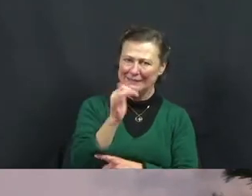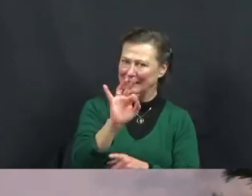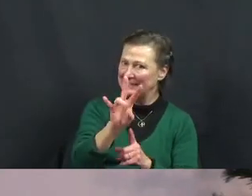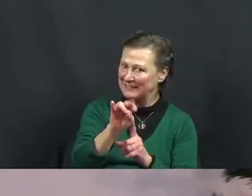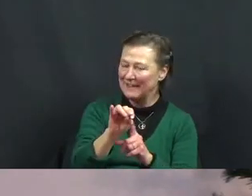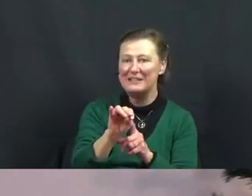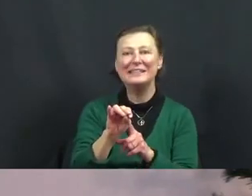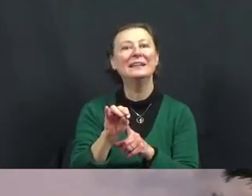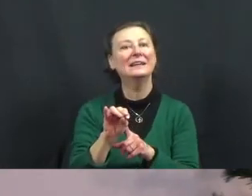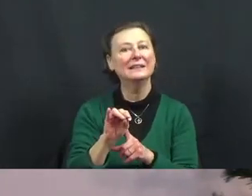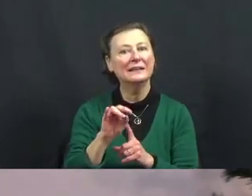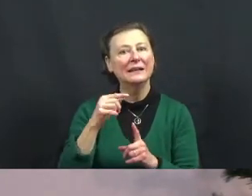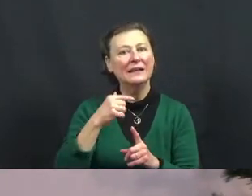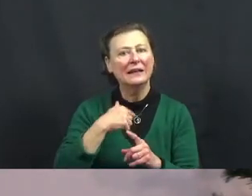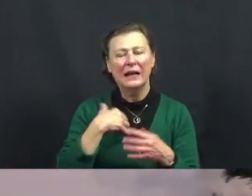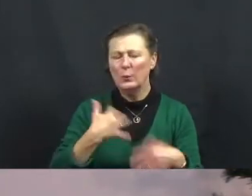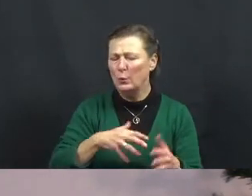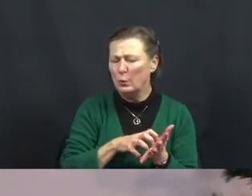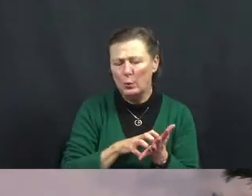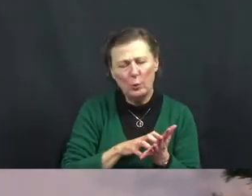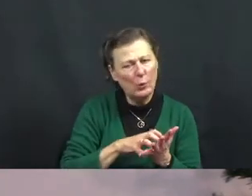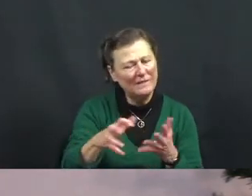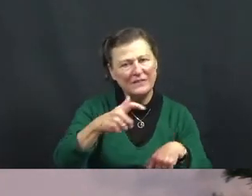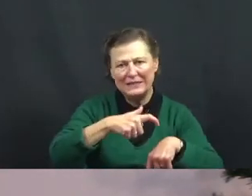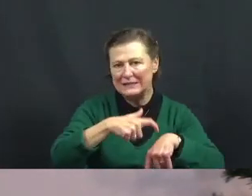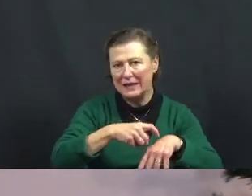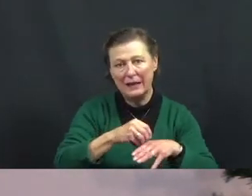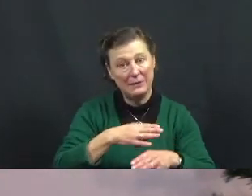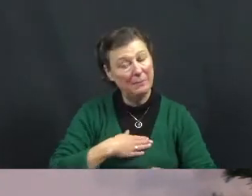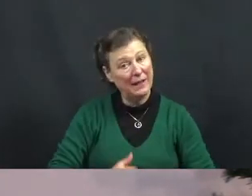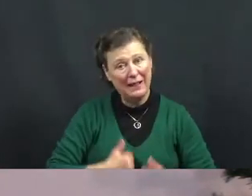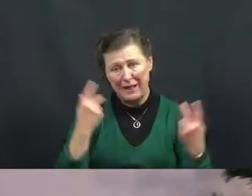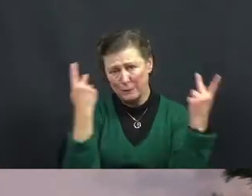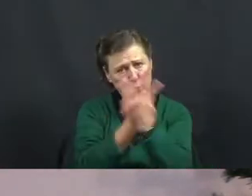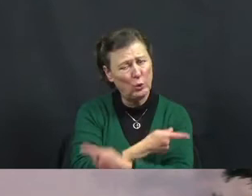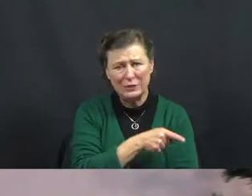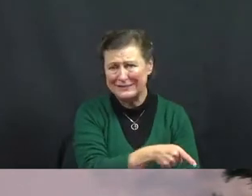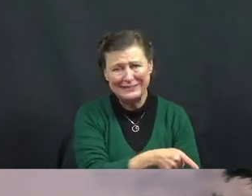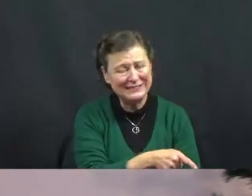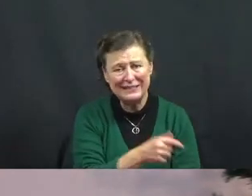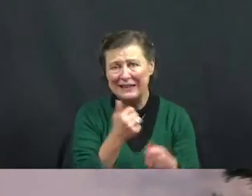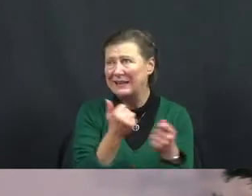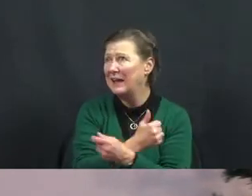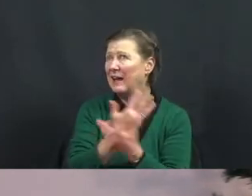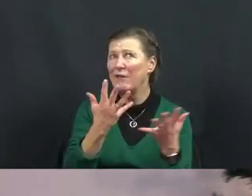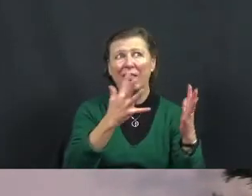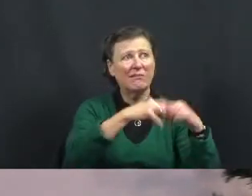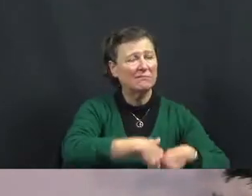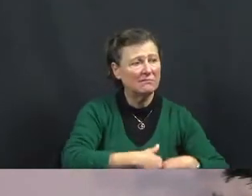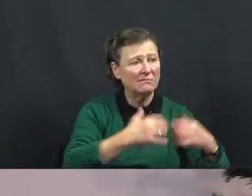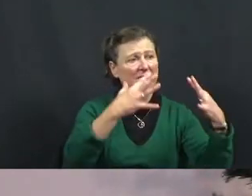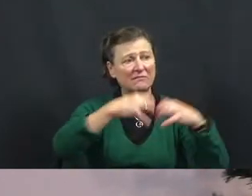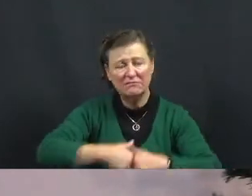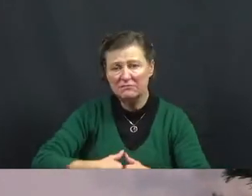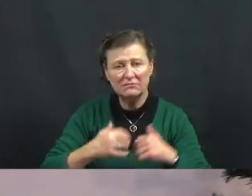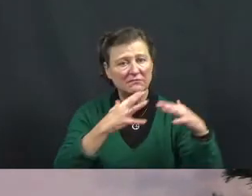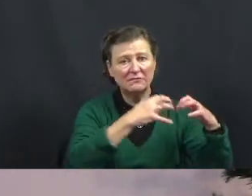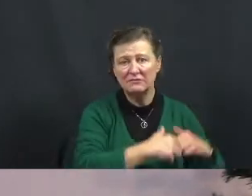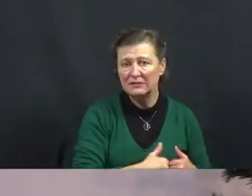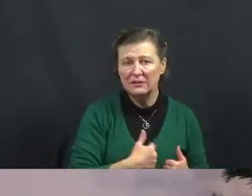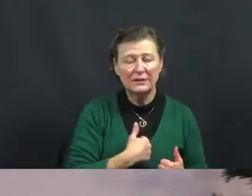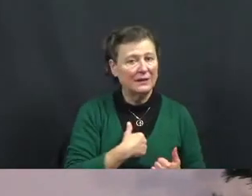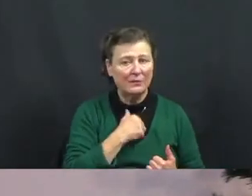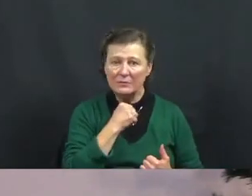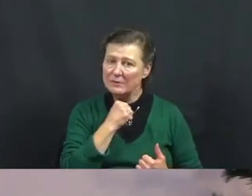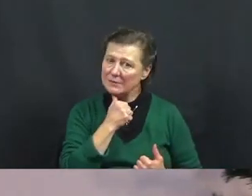1970, I was in the roughest patch of my life. Everything seemed to be falling apart. And I wasn't